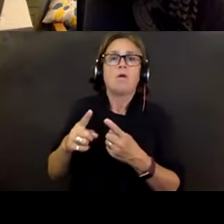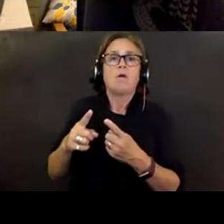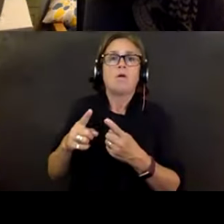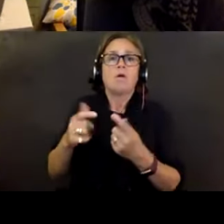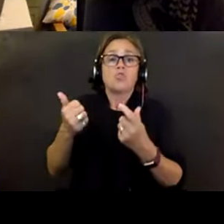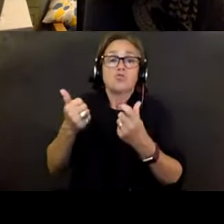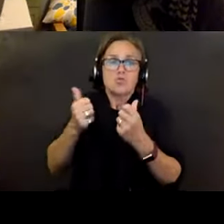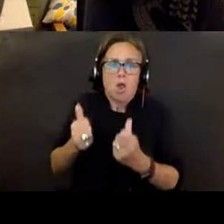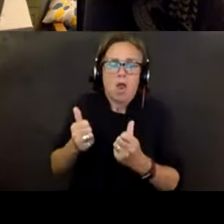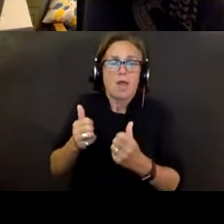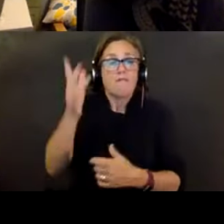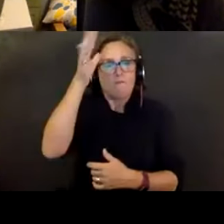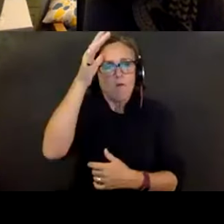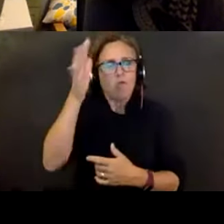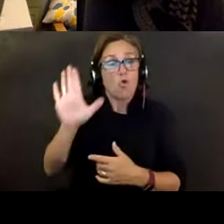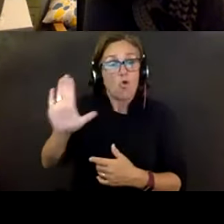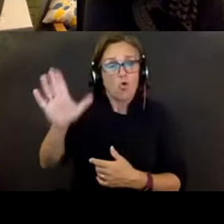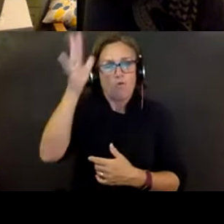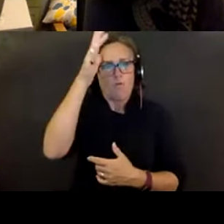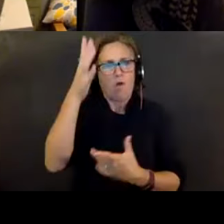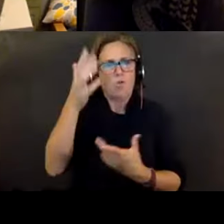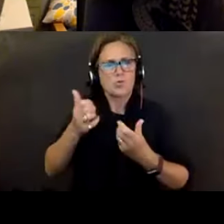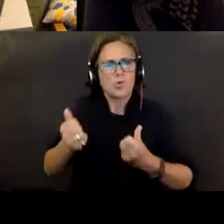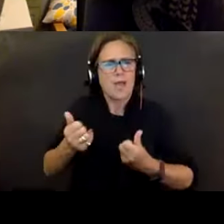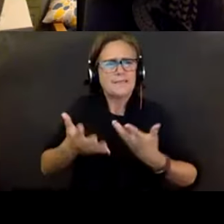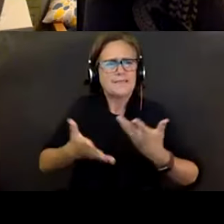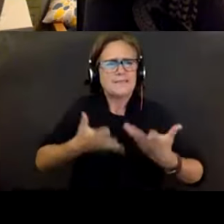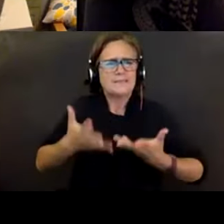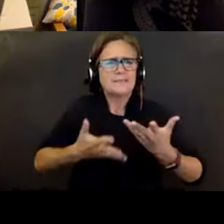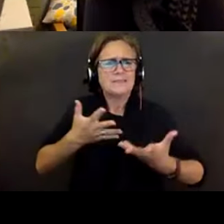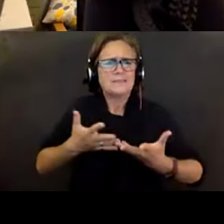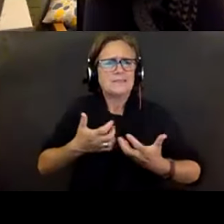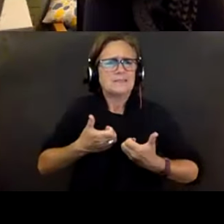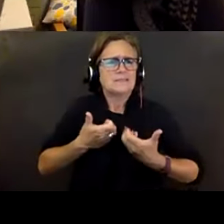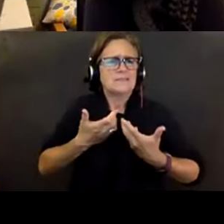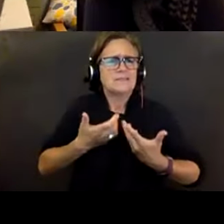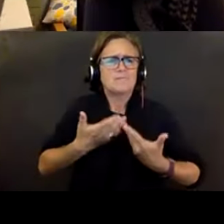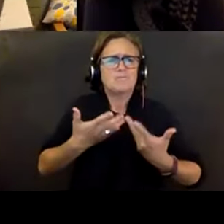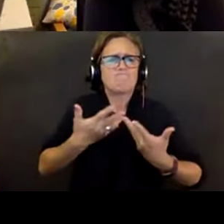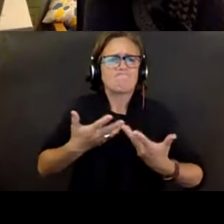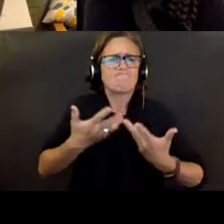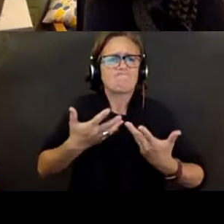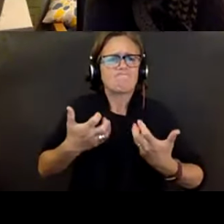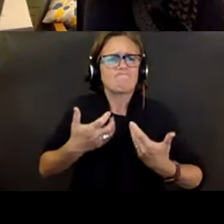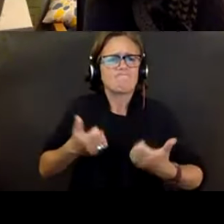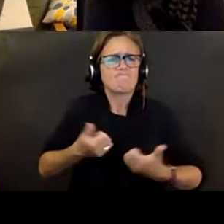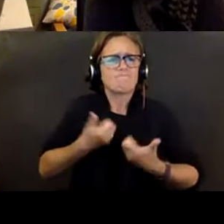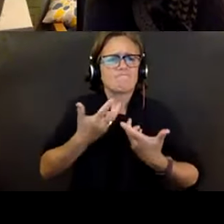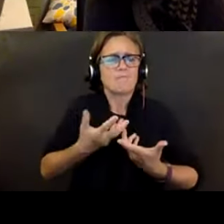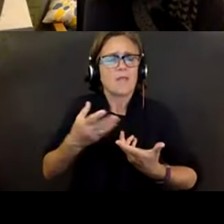to struggle to kind of put words together and things like that. But it was moving to